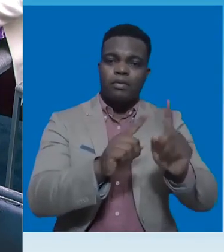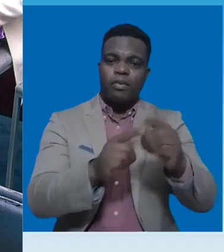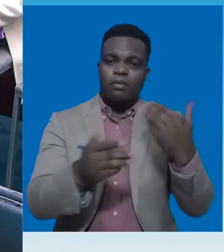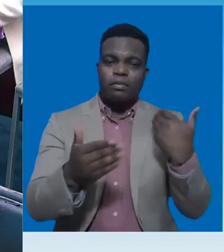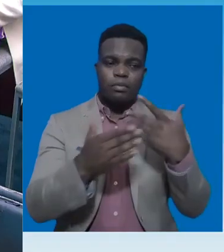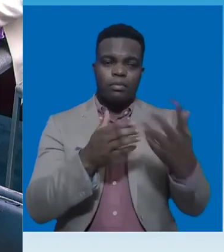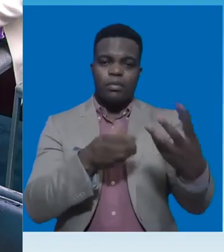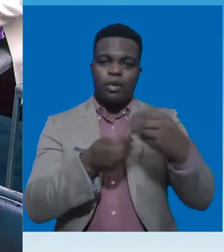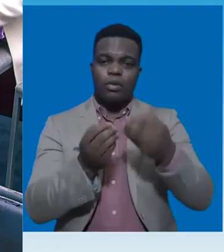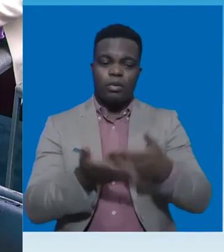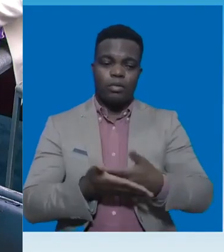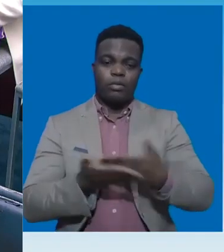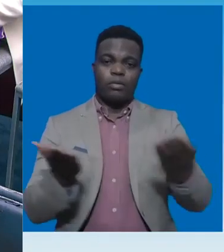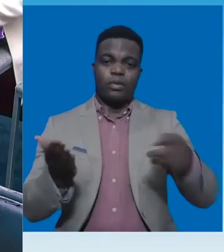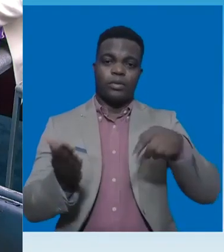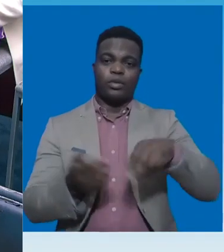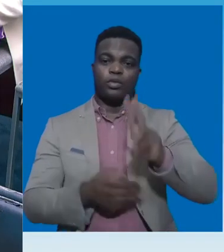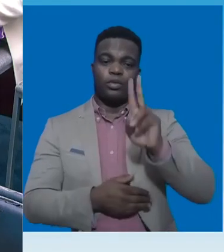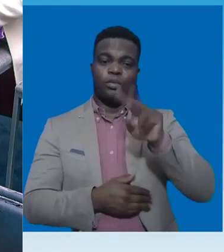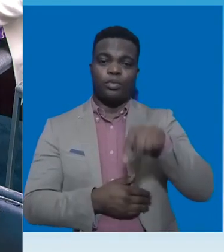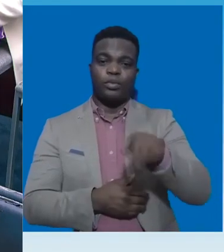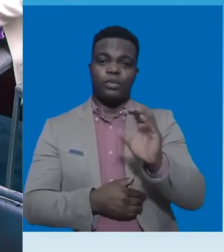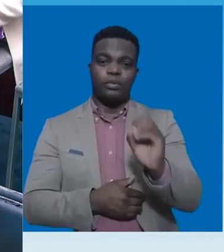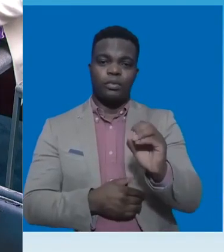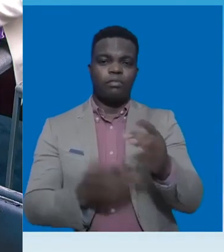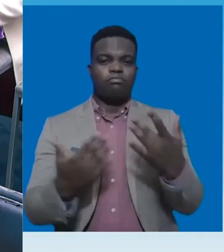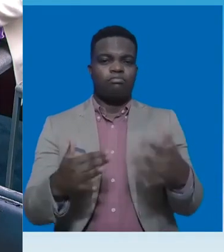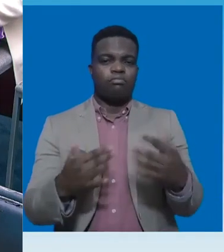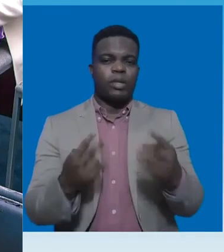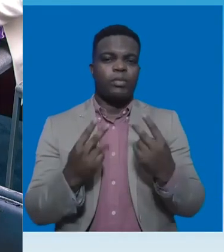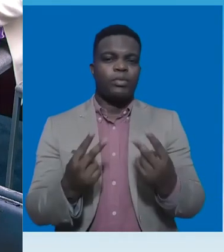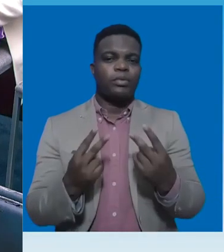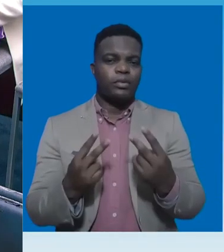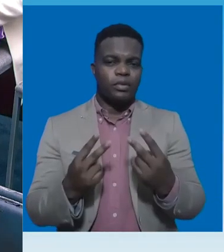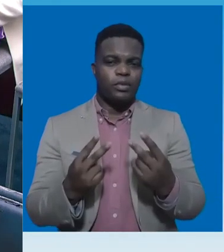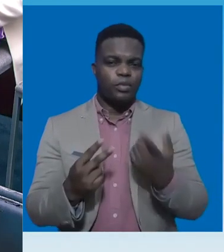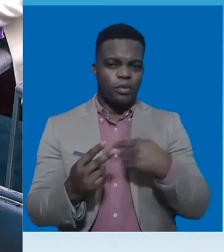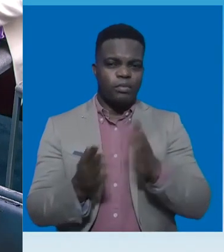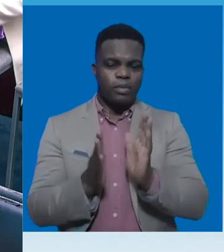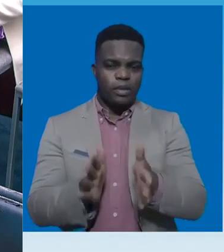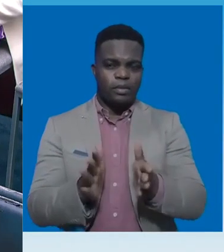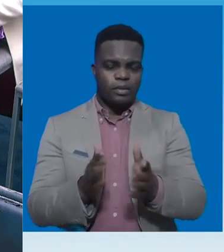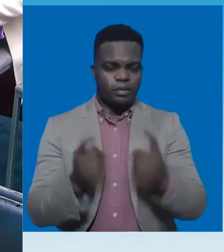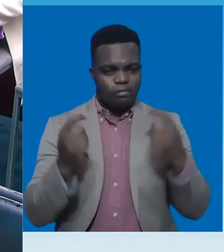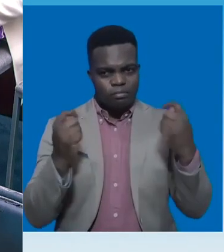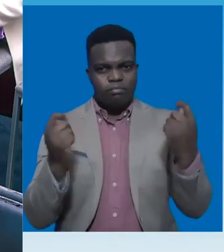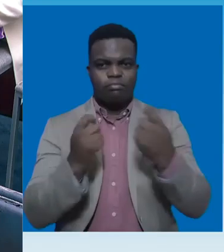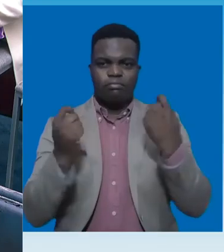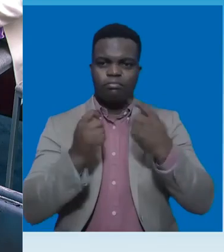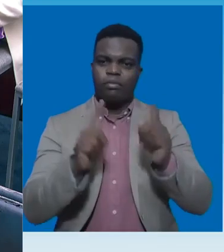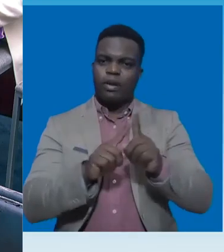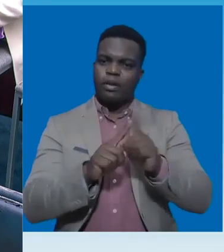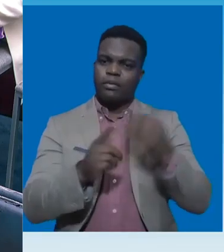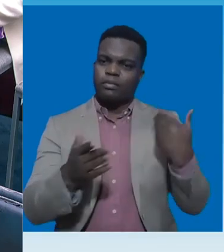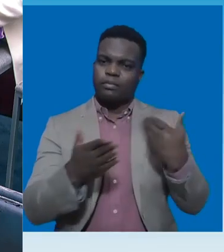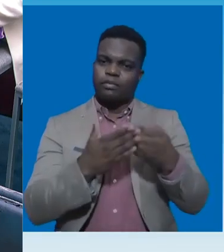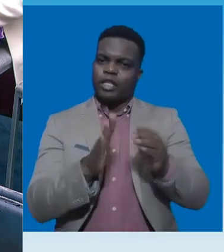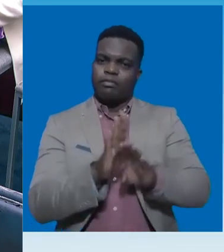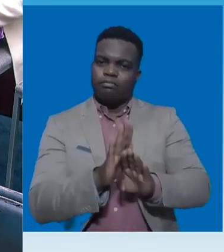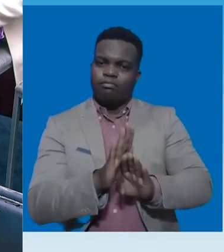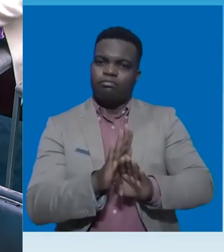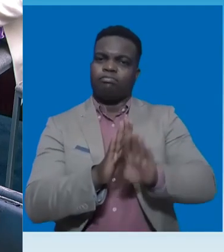celebrate progress, but also to renew our commitment to embedding disability inclusion across policies, programs,